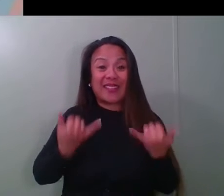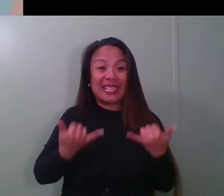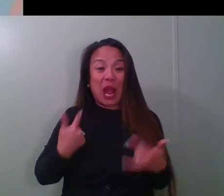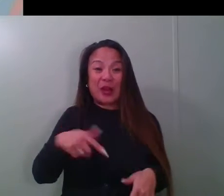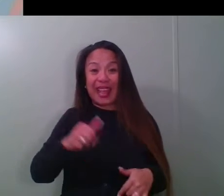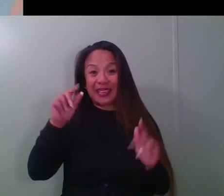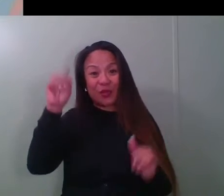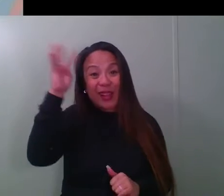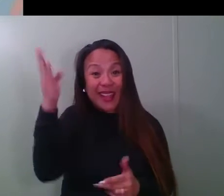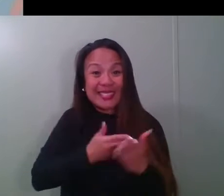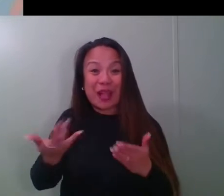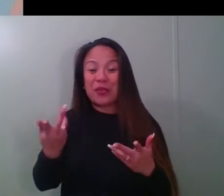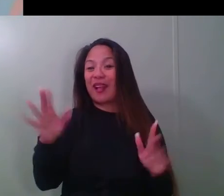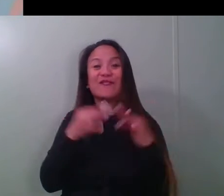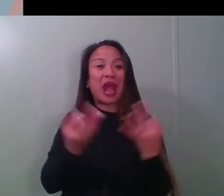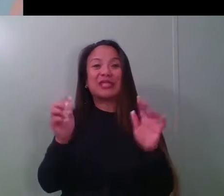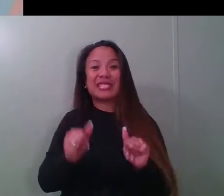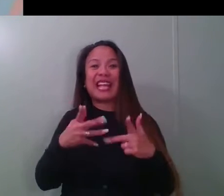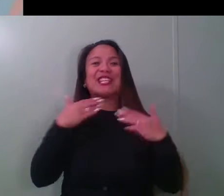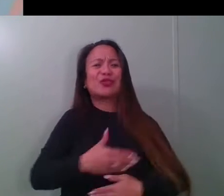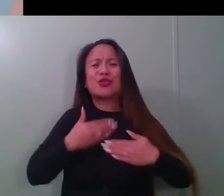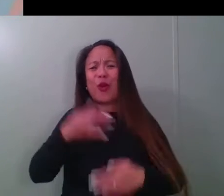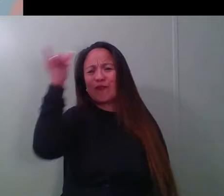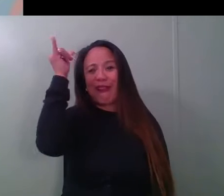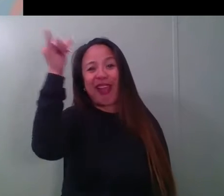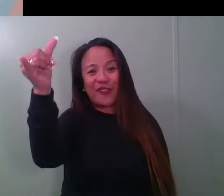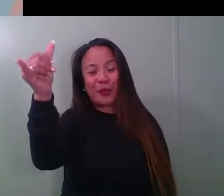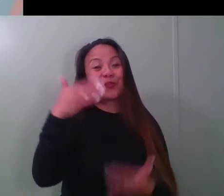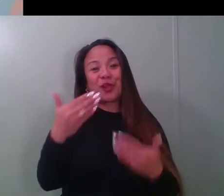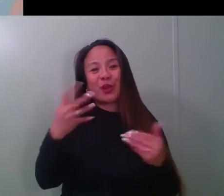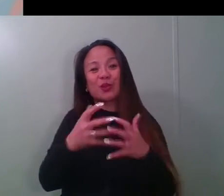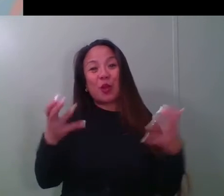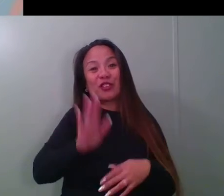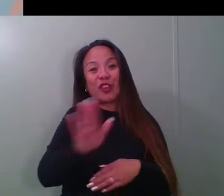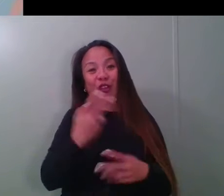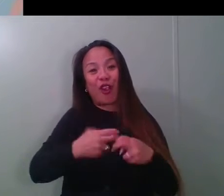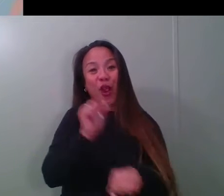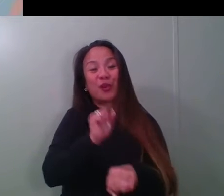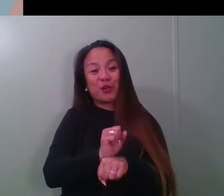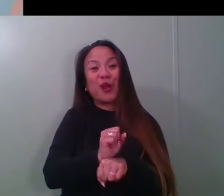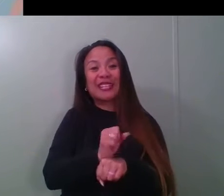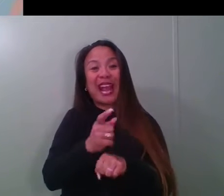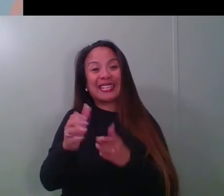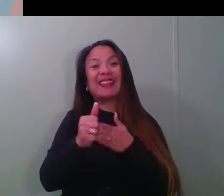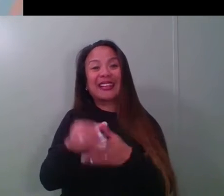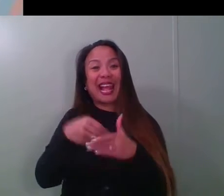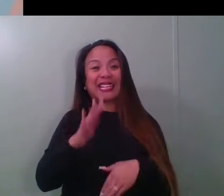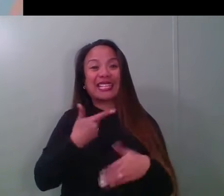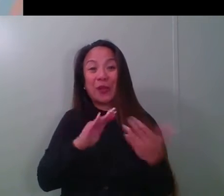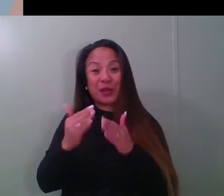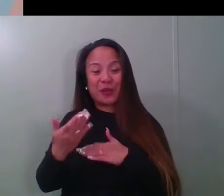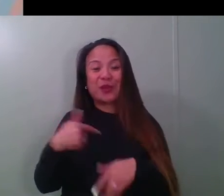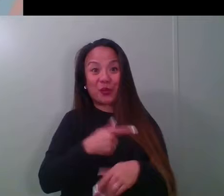And now we can create something that families can enjoy forever. So thank you so much for your hard work in leading that in our